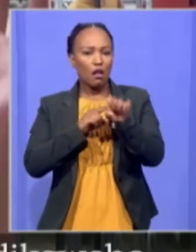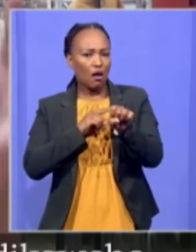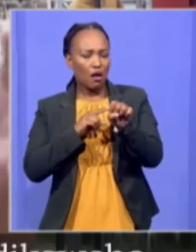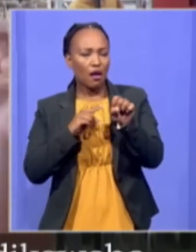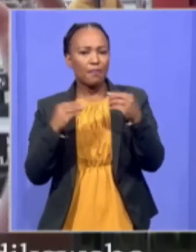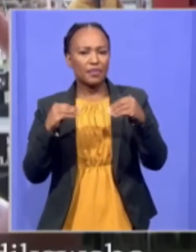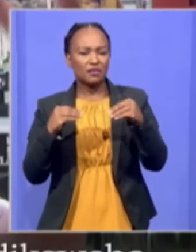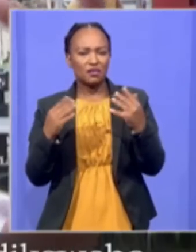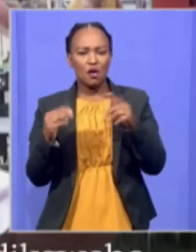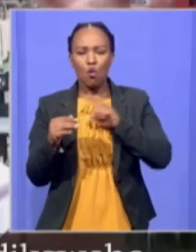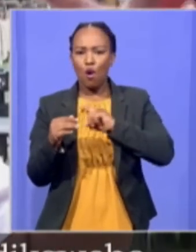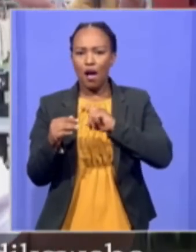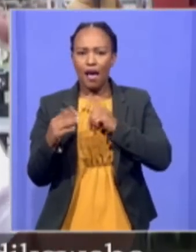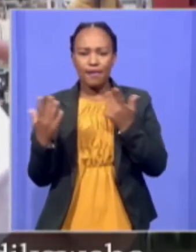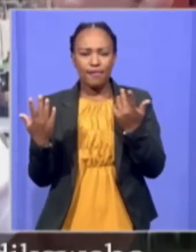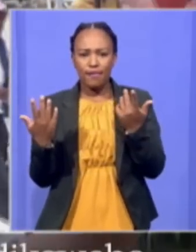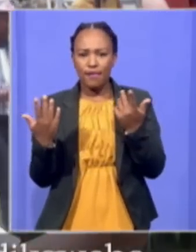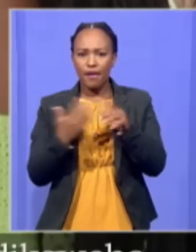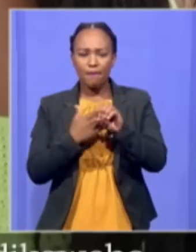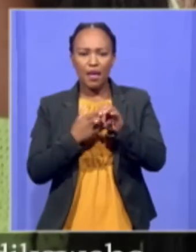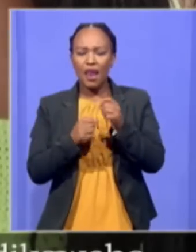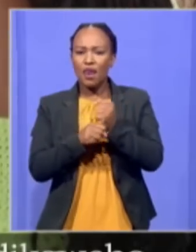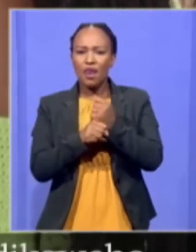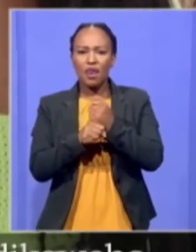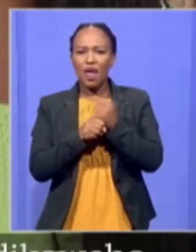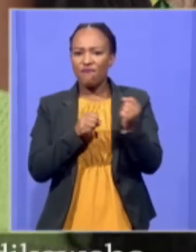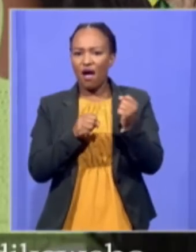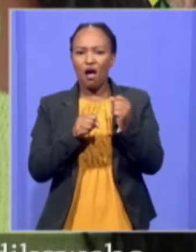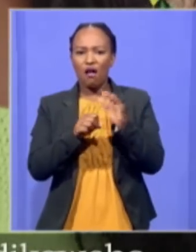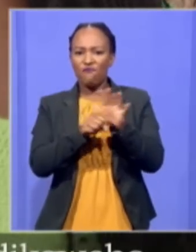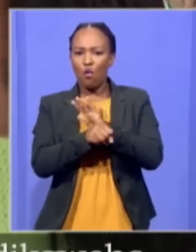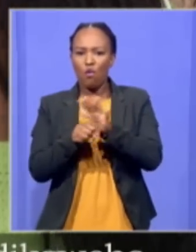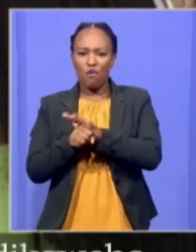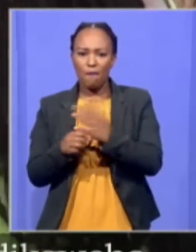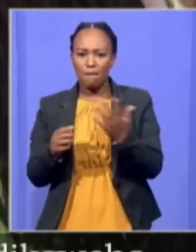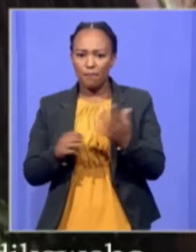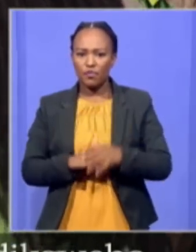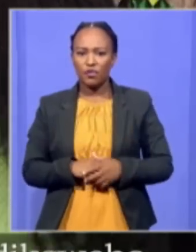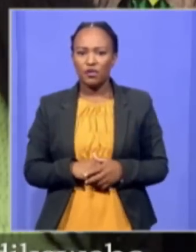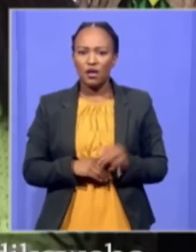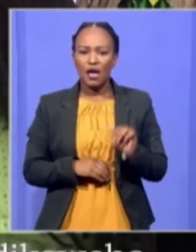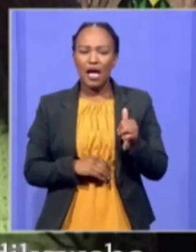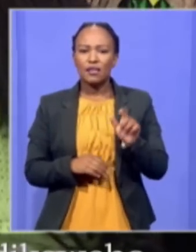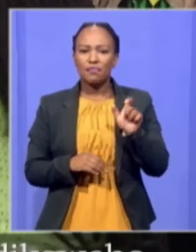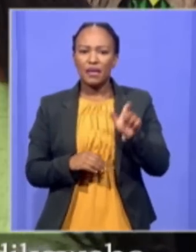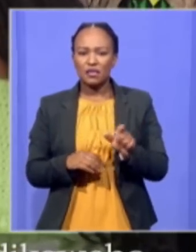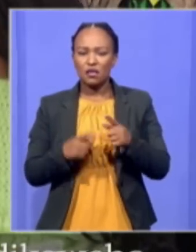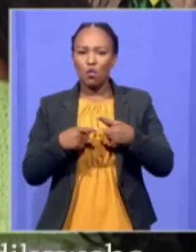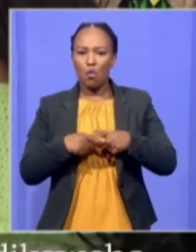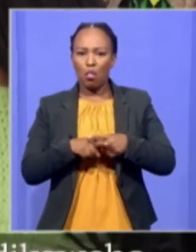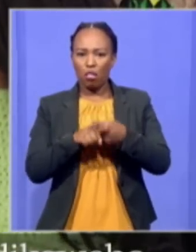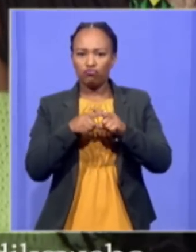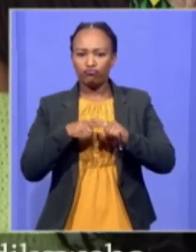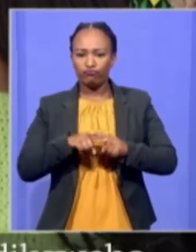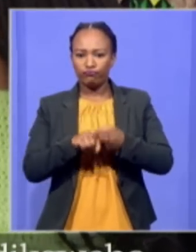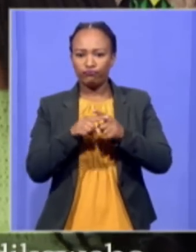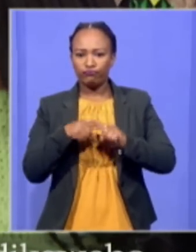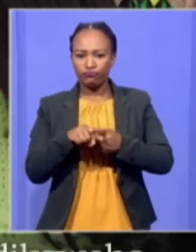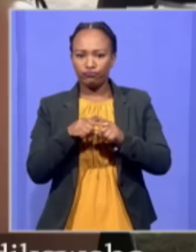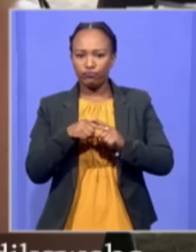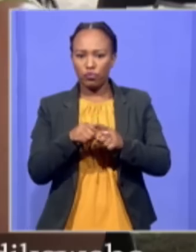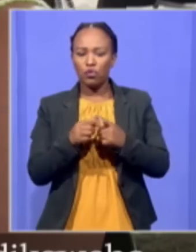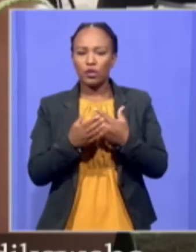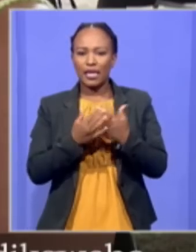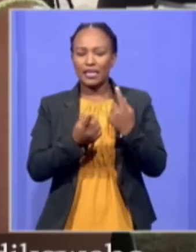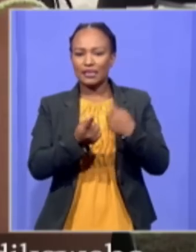gore why di market tsa rona bo gongwe sang ke ditlala. O na le nna motsamai yo logang ka wool a re jaanong o tla kgona go rekisa dilwana tsa